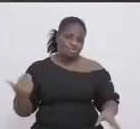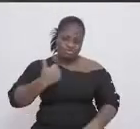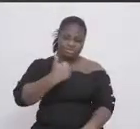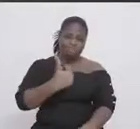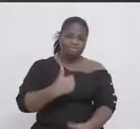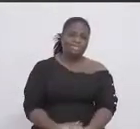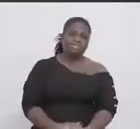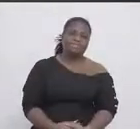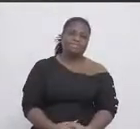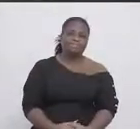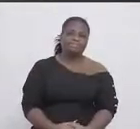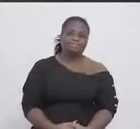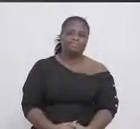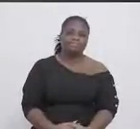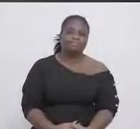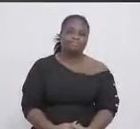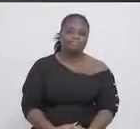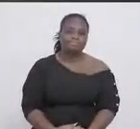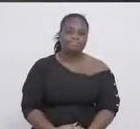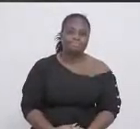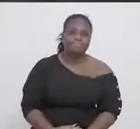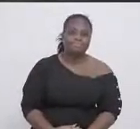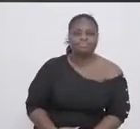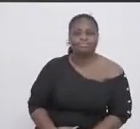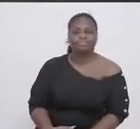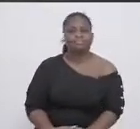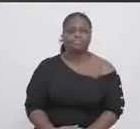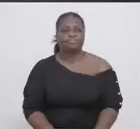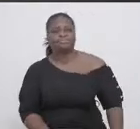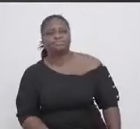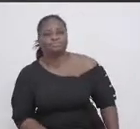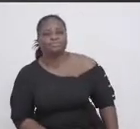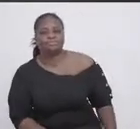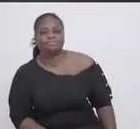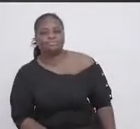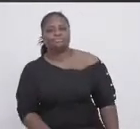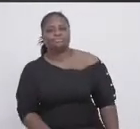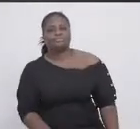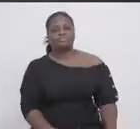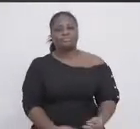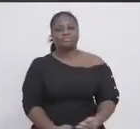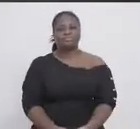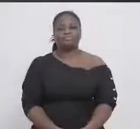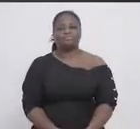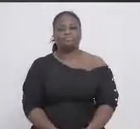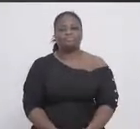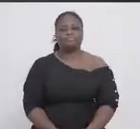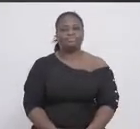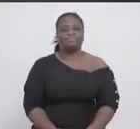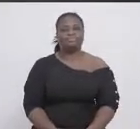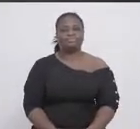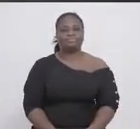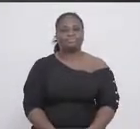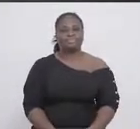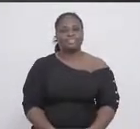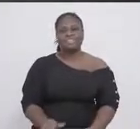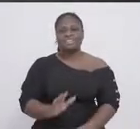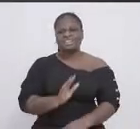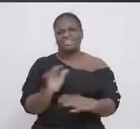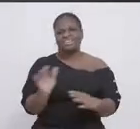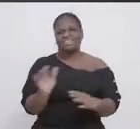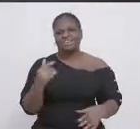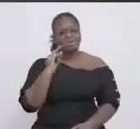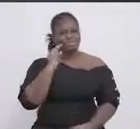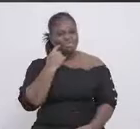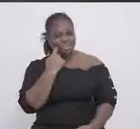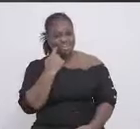own game and sell to the TV companies to place on their TV system. So when someone is bored of watching TV all the